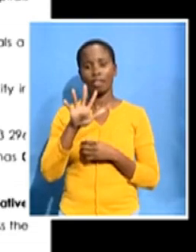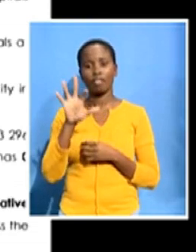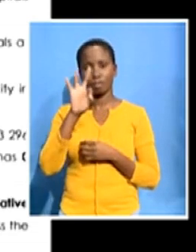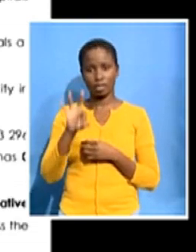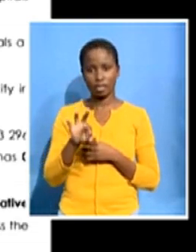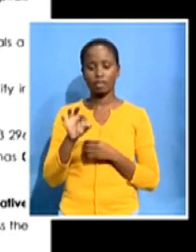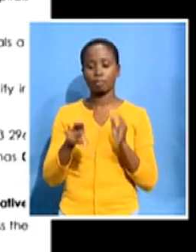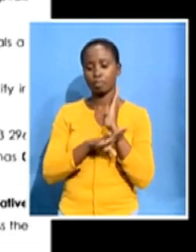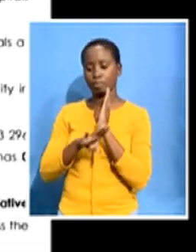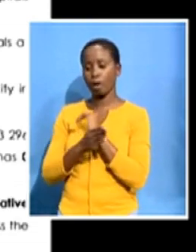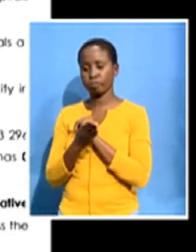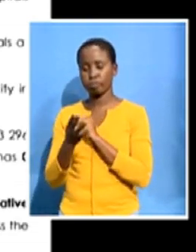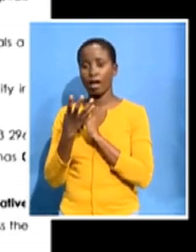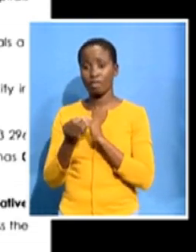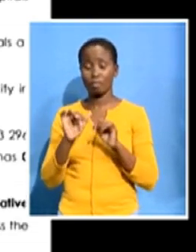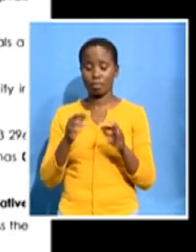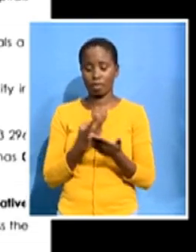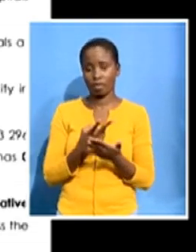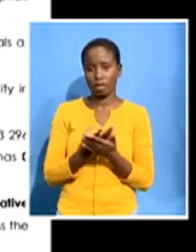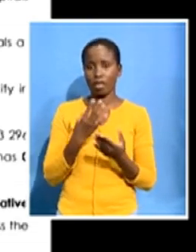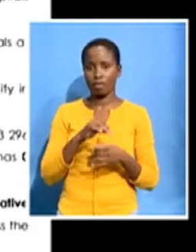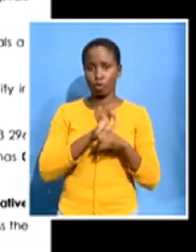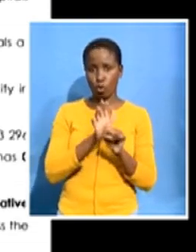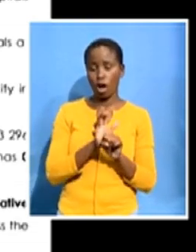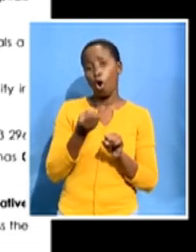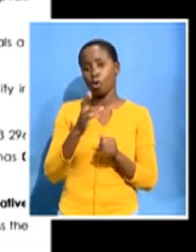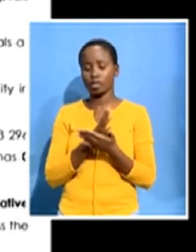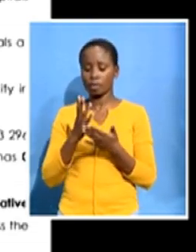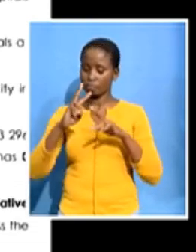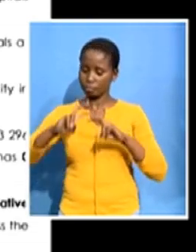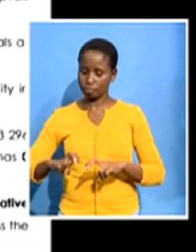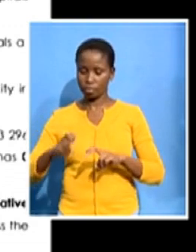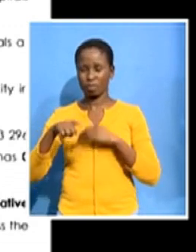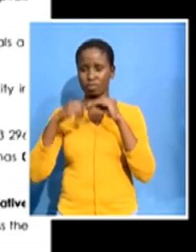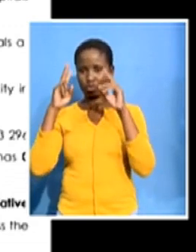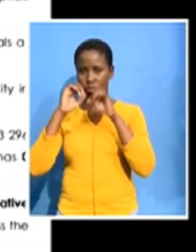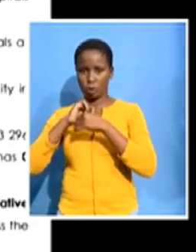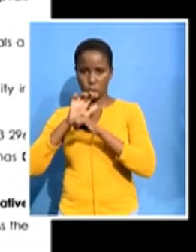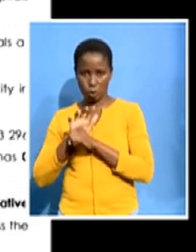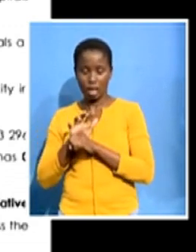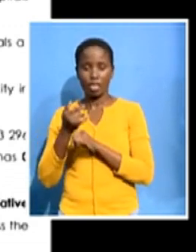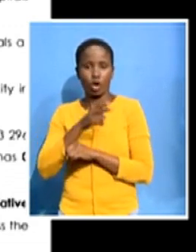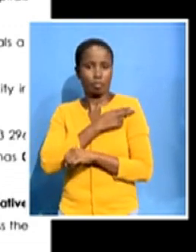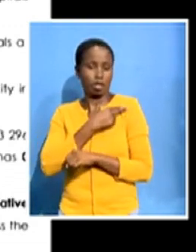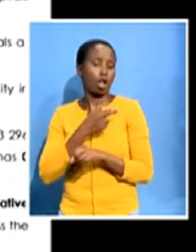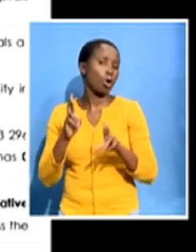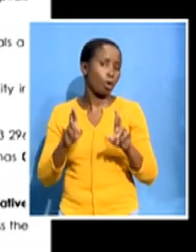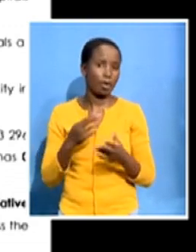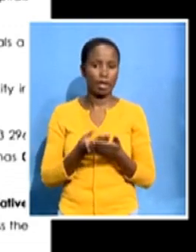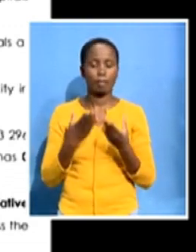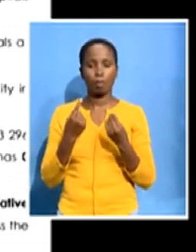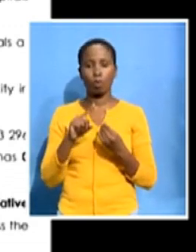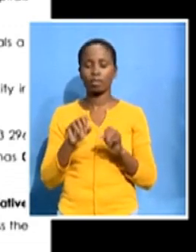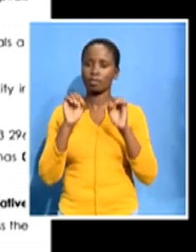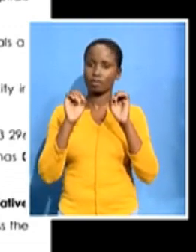under investigation for COVID. And Hospital of Hope in Brackengate only has 10 patients, while Mitchells Plain Hospital of Hope